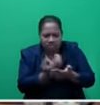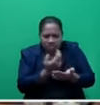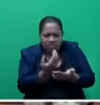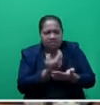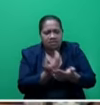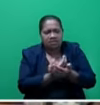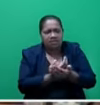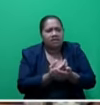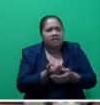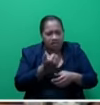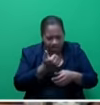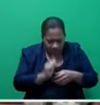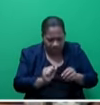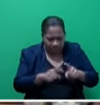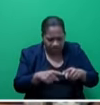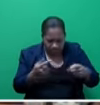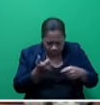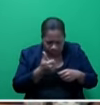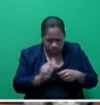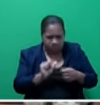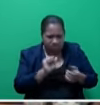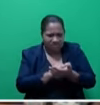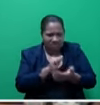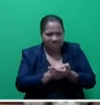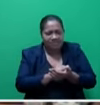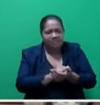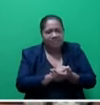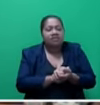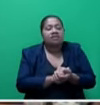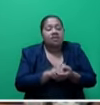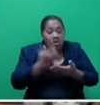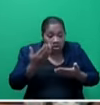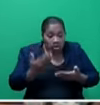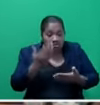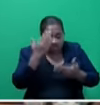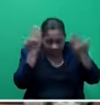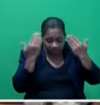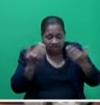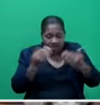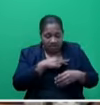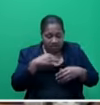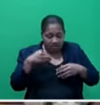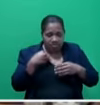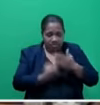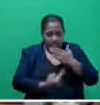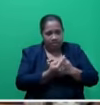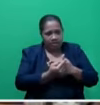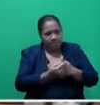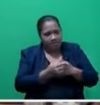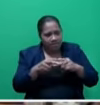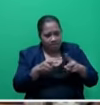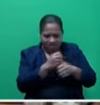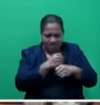and allow products to be used to their fullest extent. Honourable Speaker said the Ministry is lifting our sights through proactive instruments